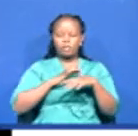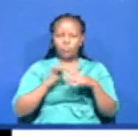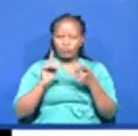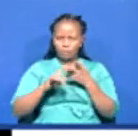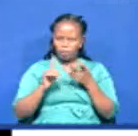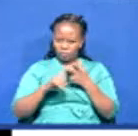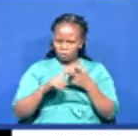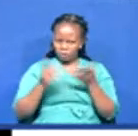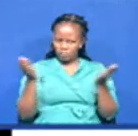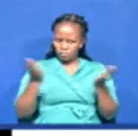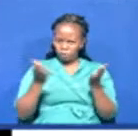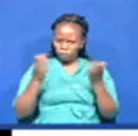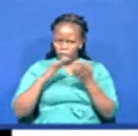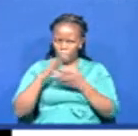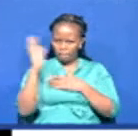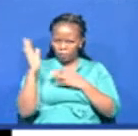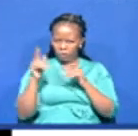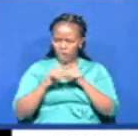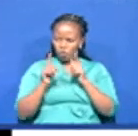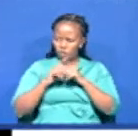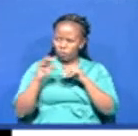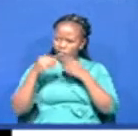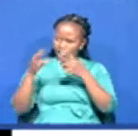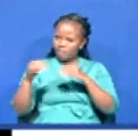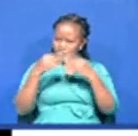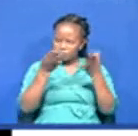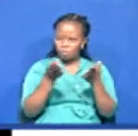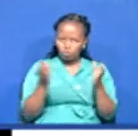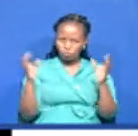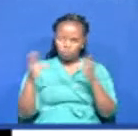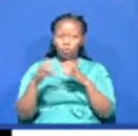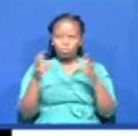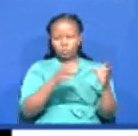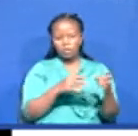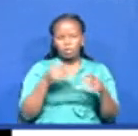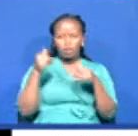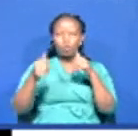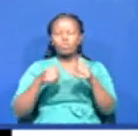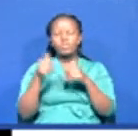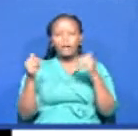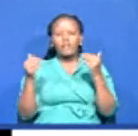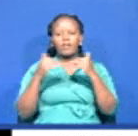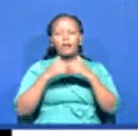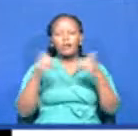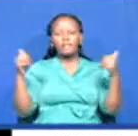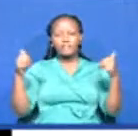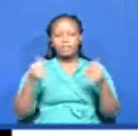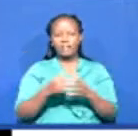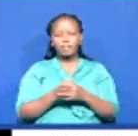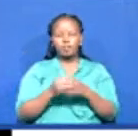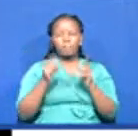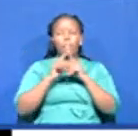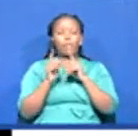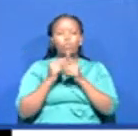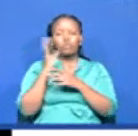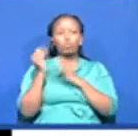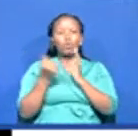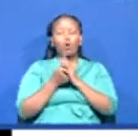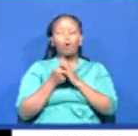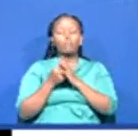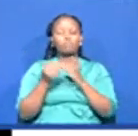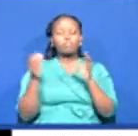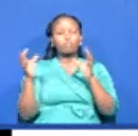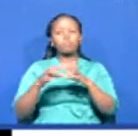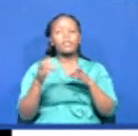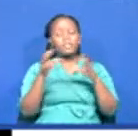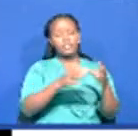product, and the distribution chain resistant and durable. Enforcement agencies are obviously another way to